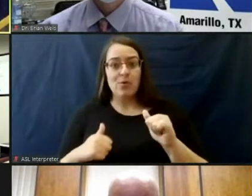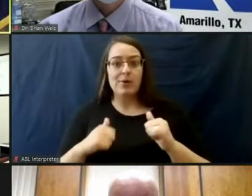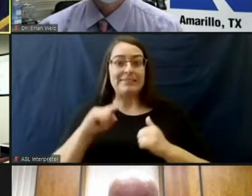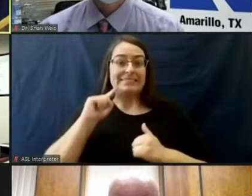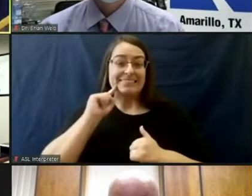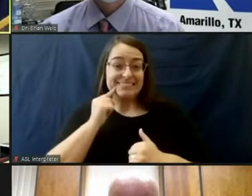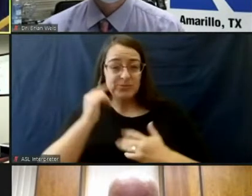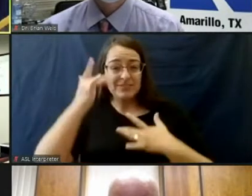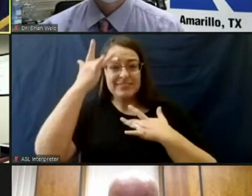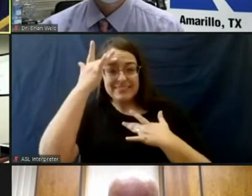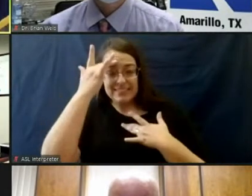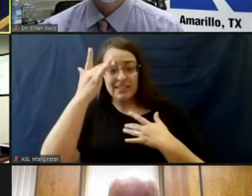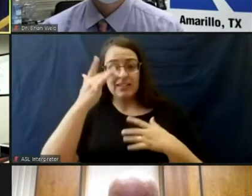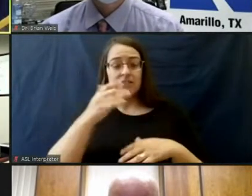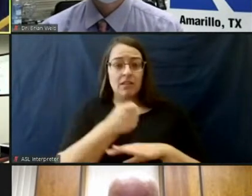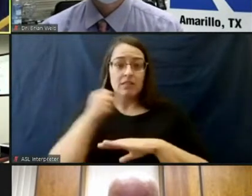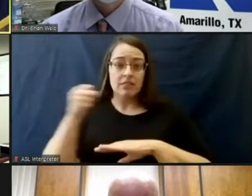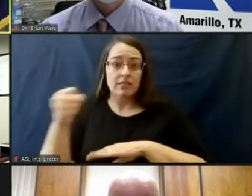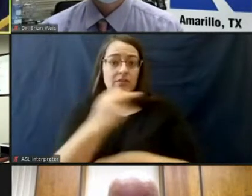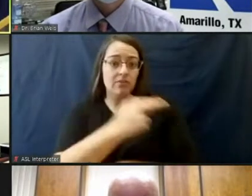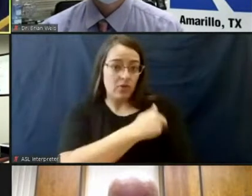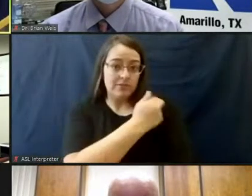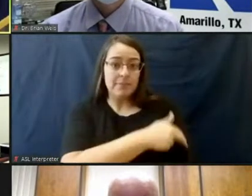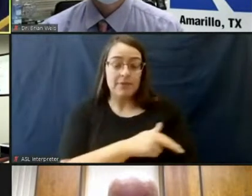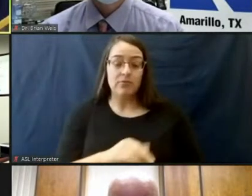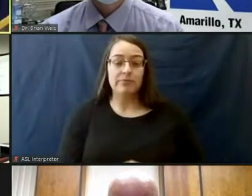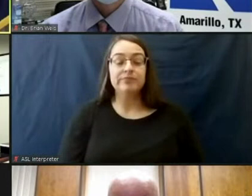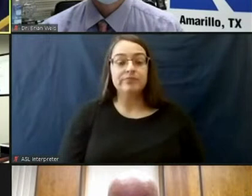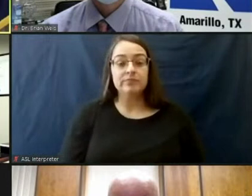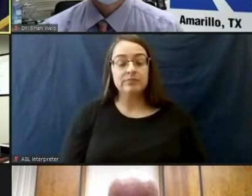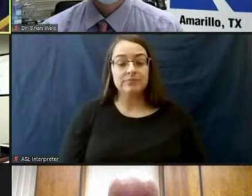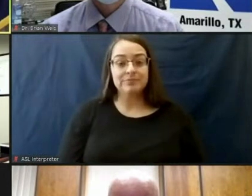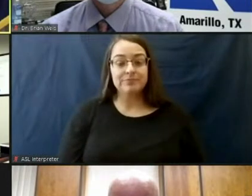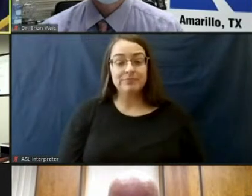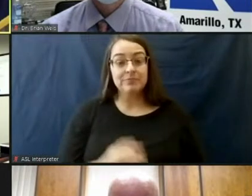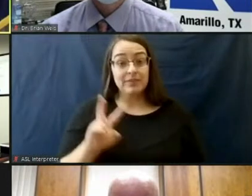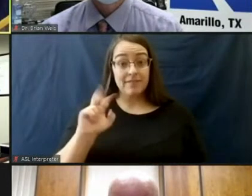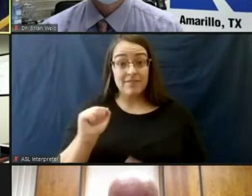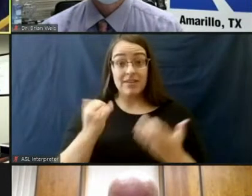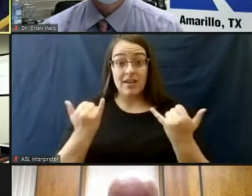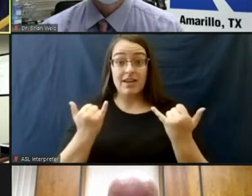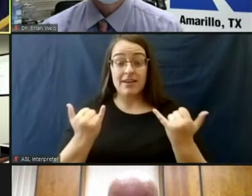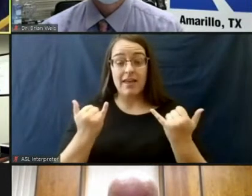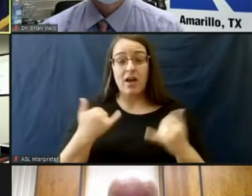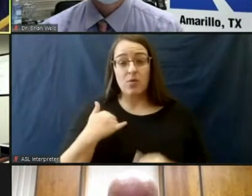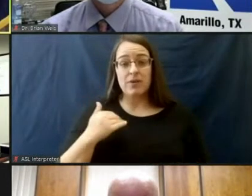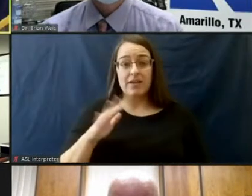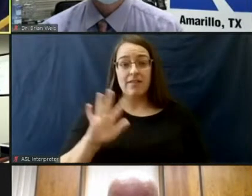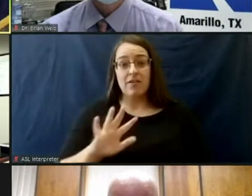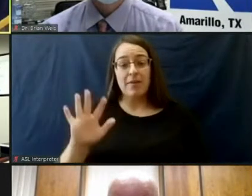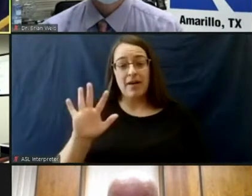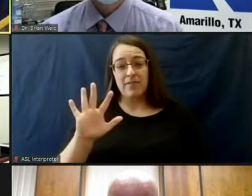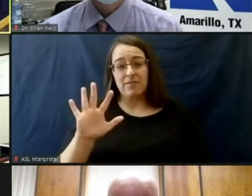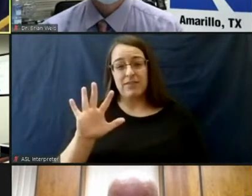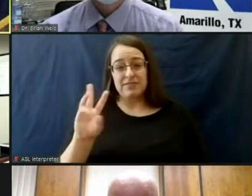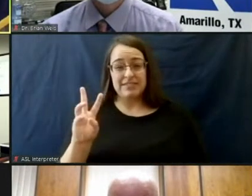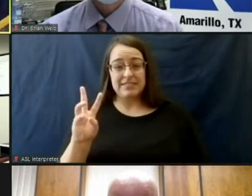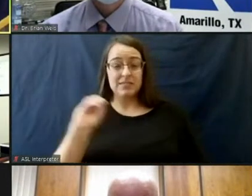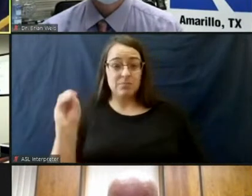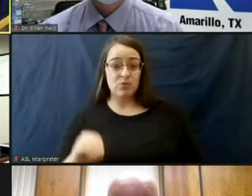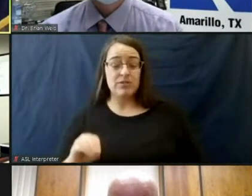ill. And so, at the VA right now, we're tracking about 56% of our veterans within the Amarillo